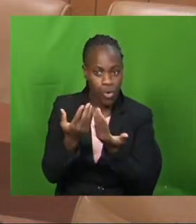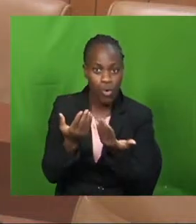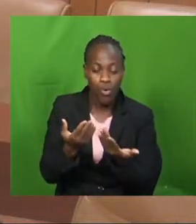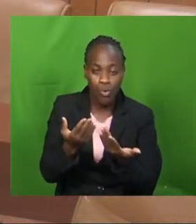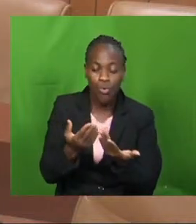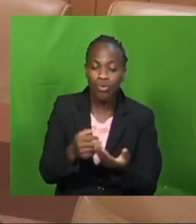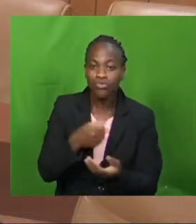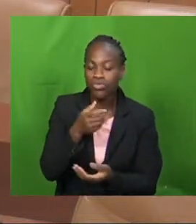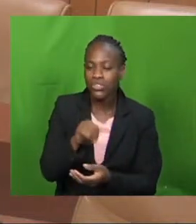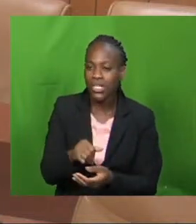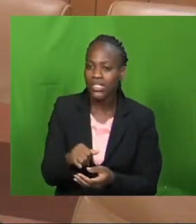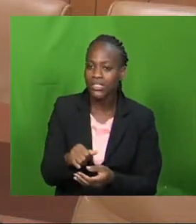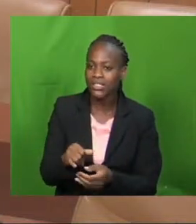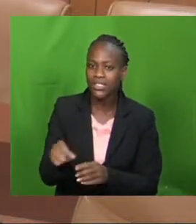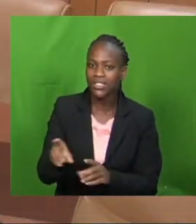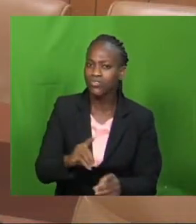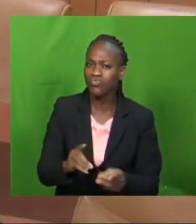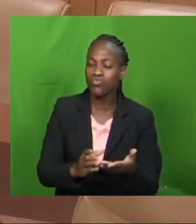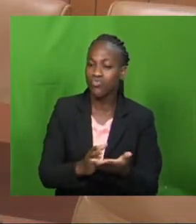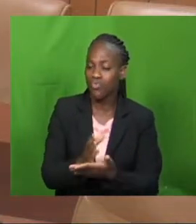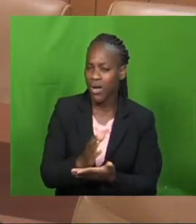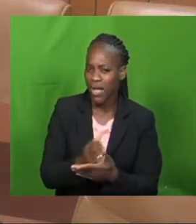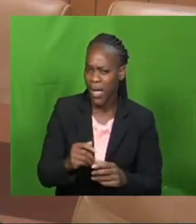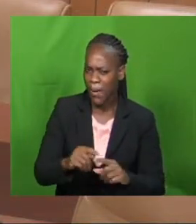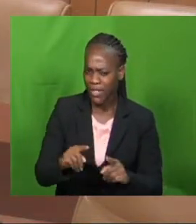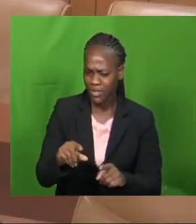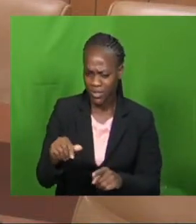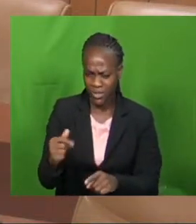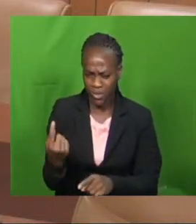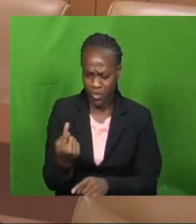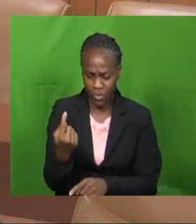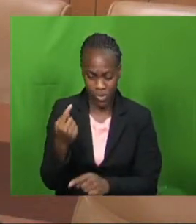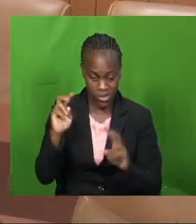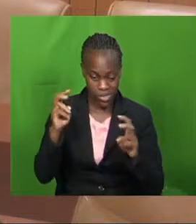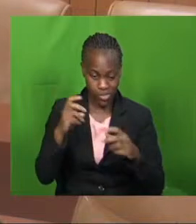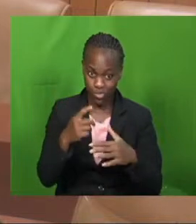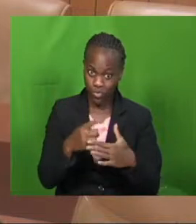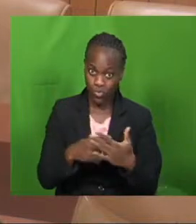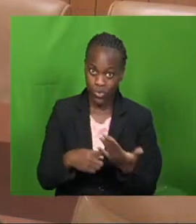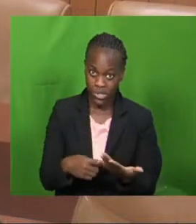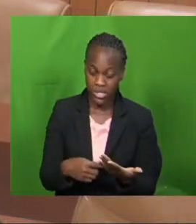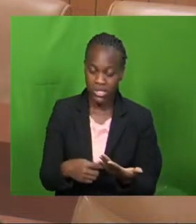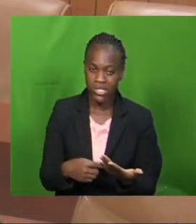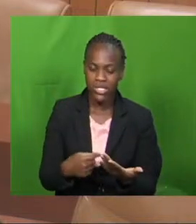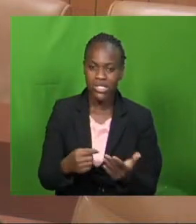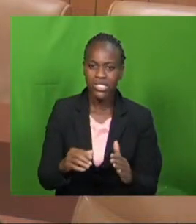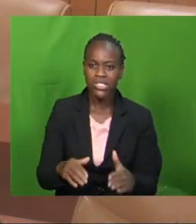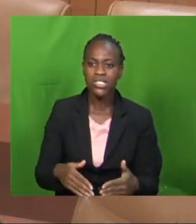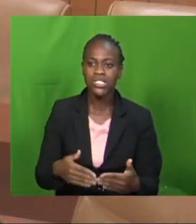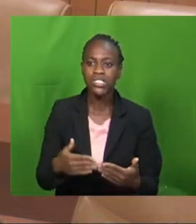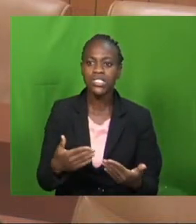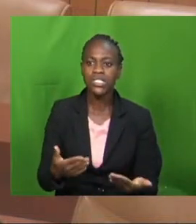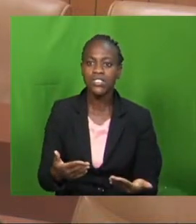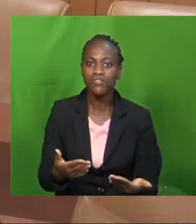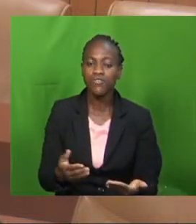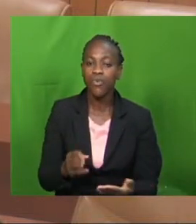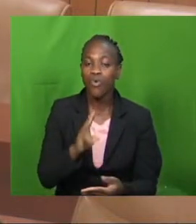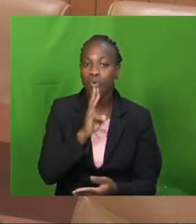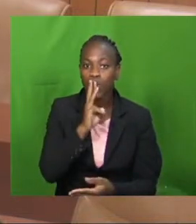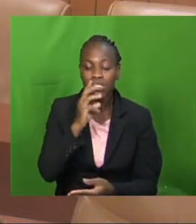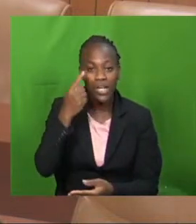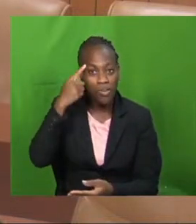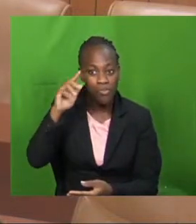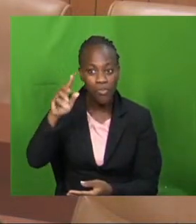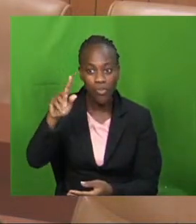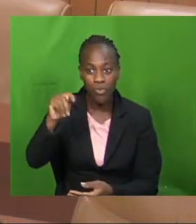sure that it is properly done. The only concern is that let us provide water for people of Takwa, but must